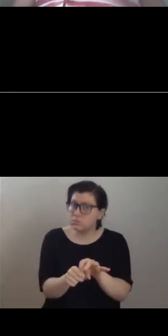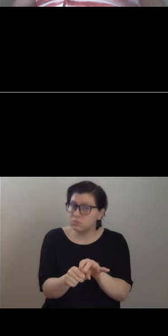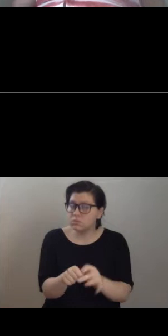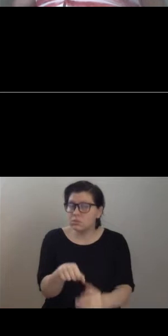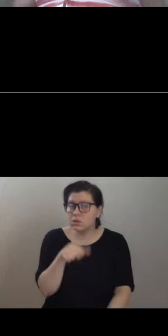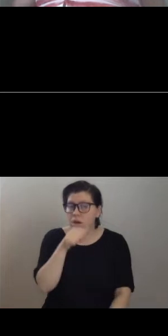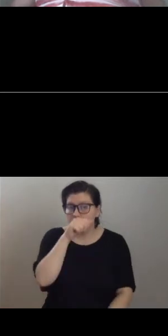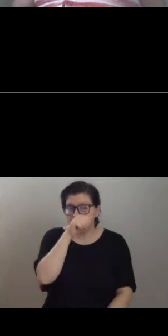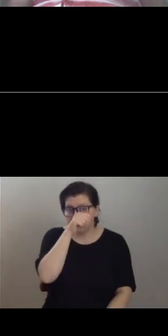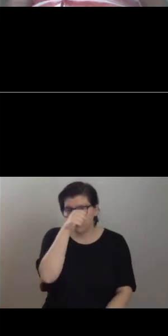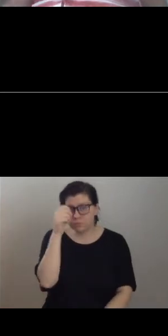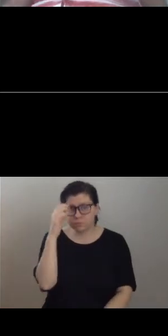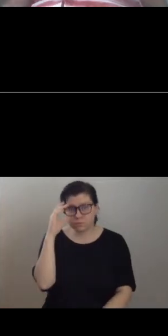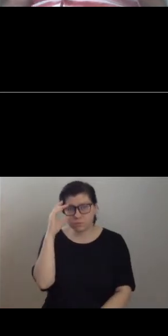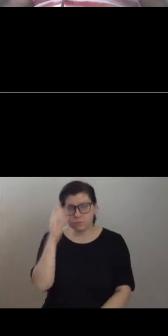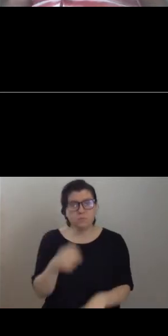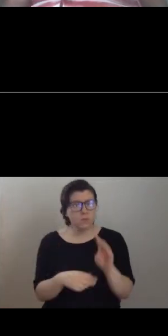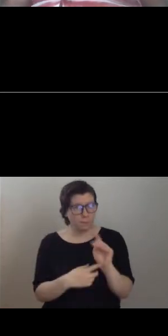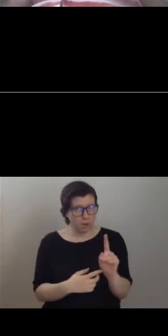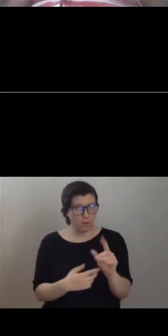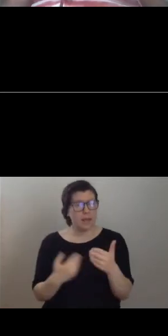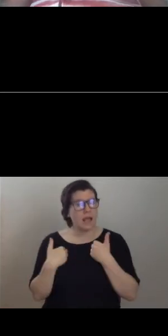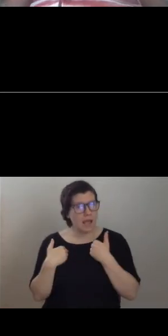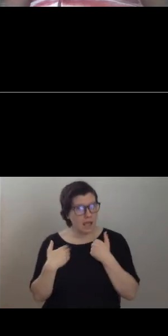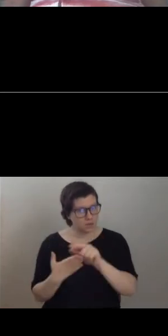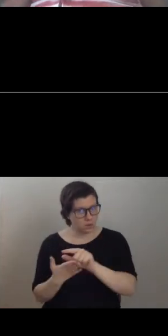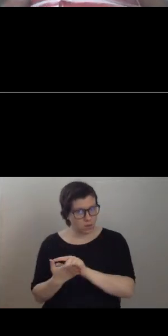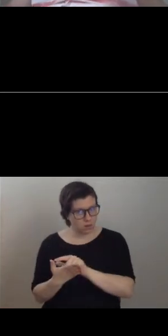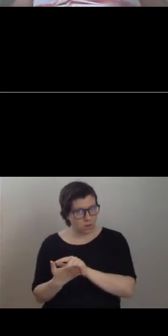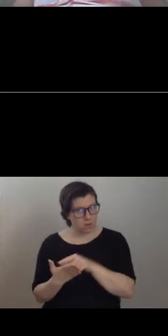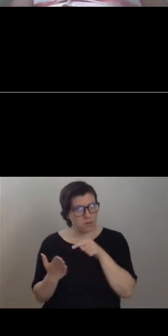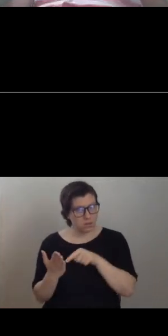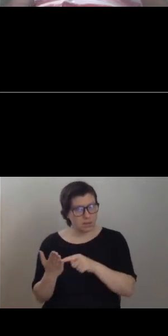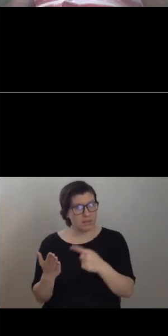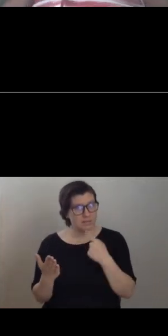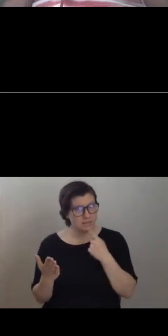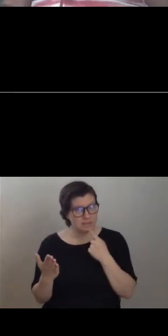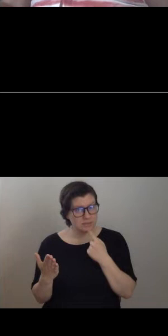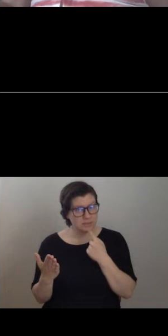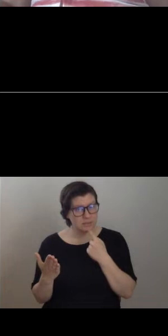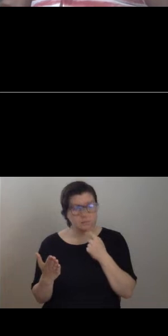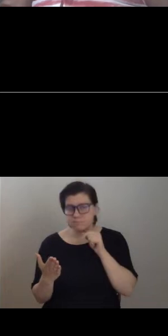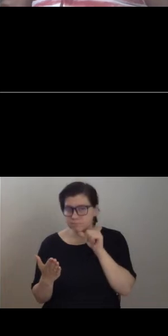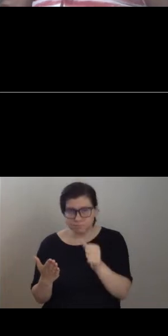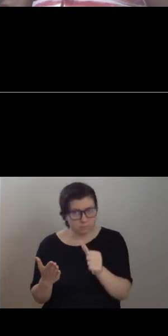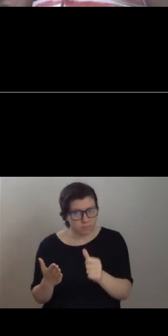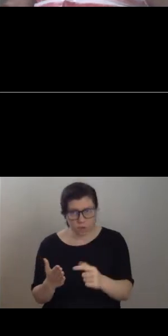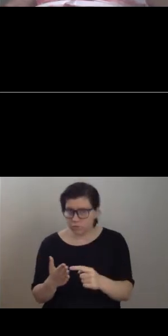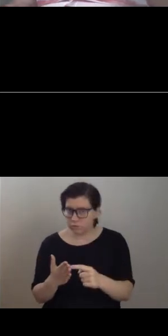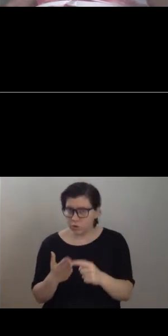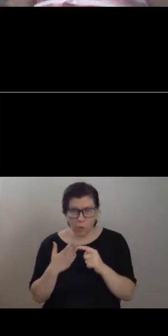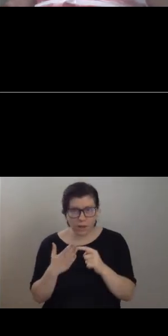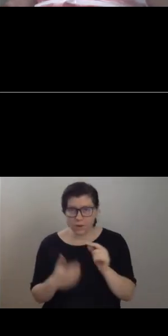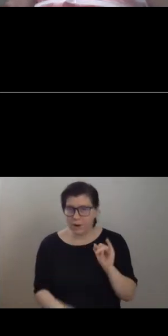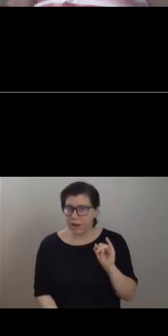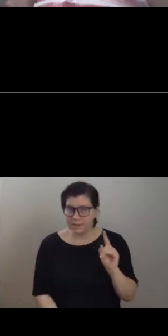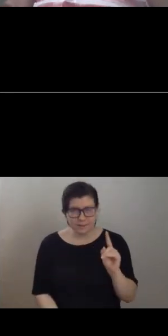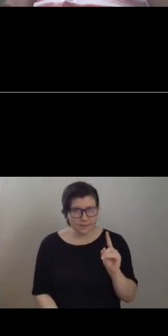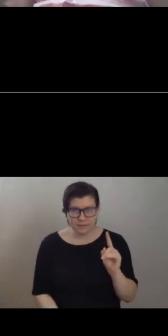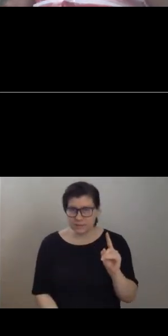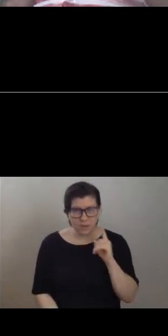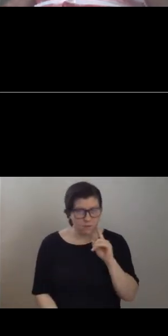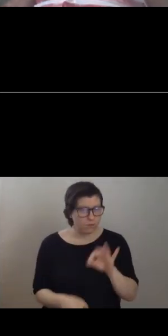And Maryland has a law that says we do not require an ID to